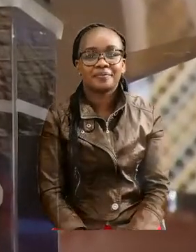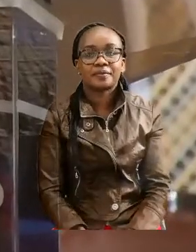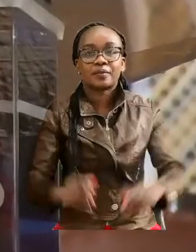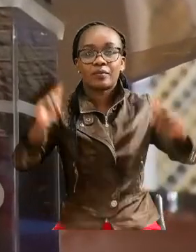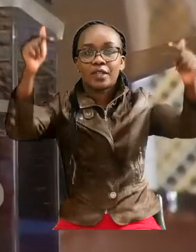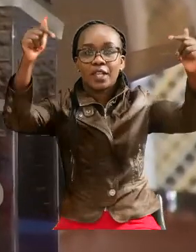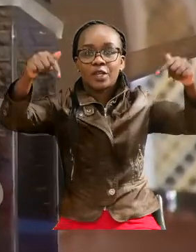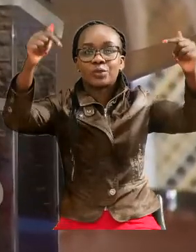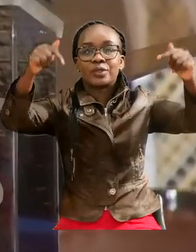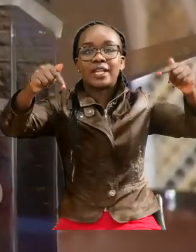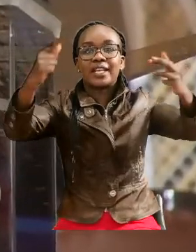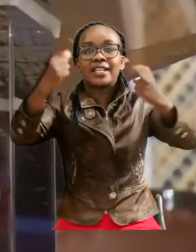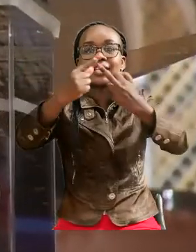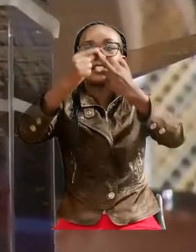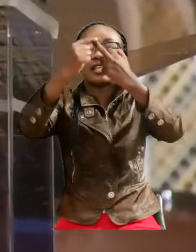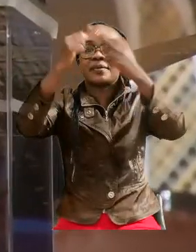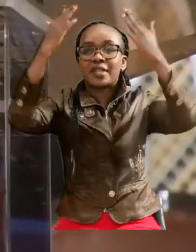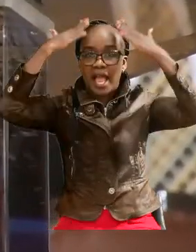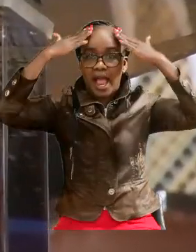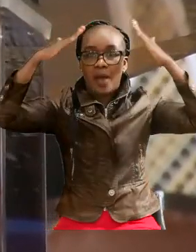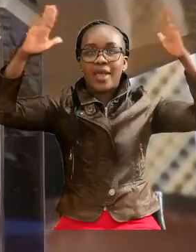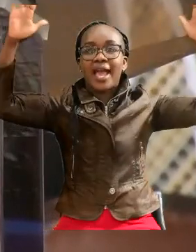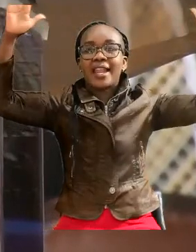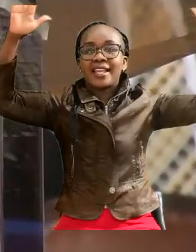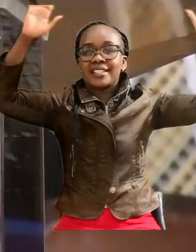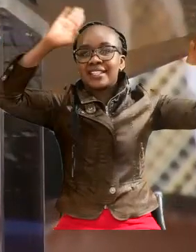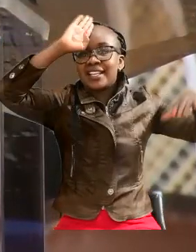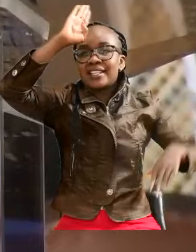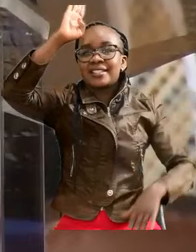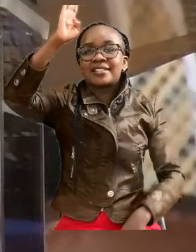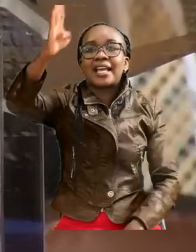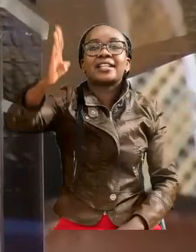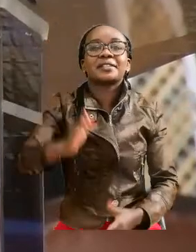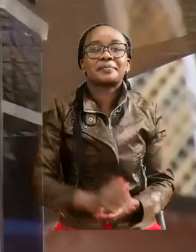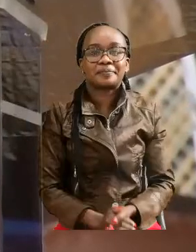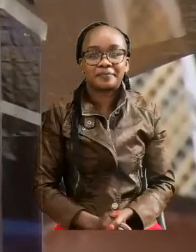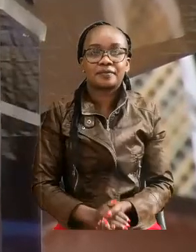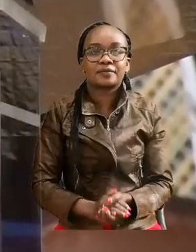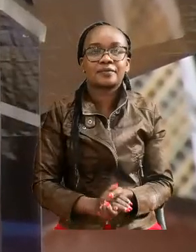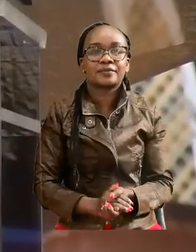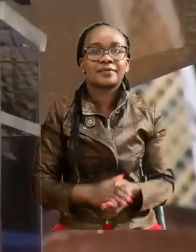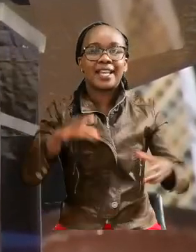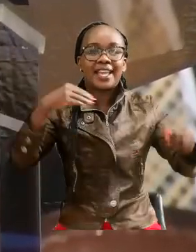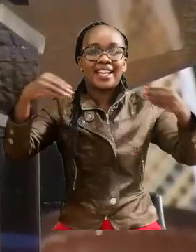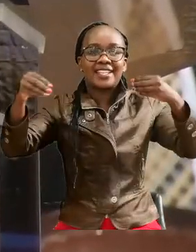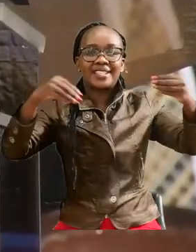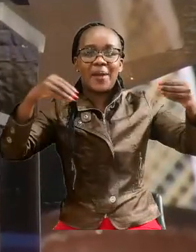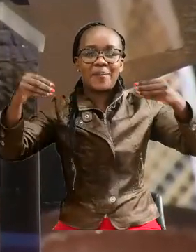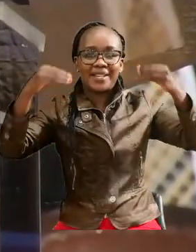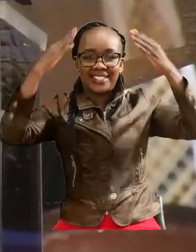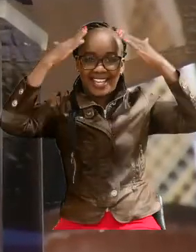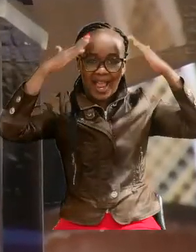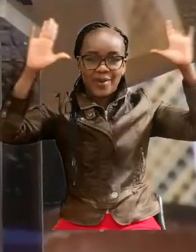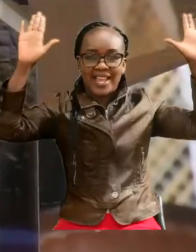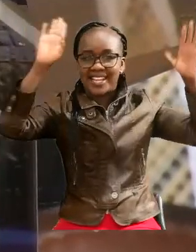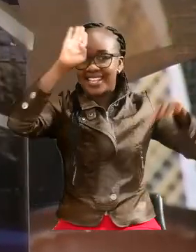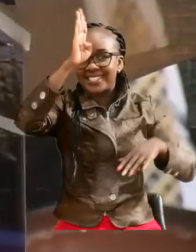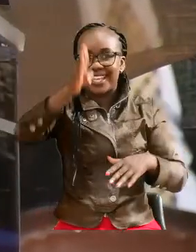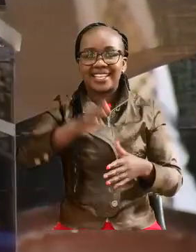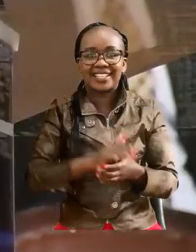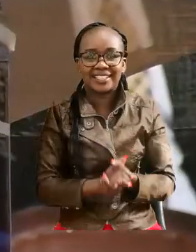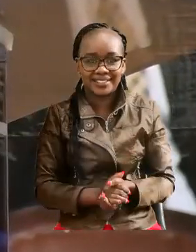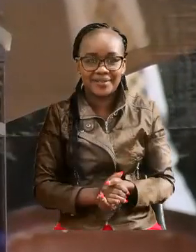Today being the Special Awareness Sunday, we call it Disability Awareness Sunday.